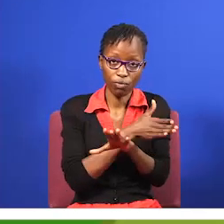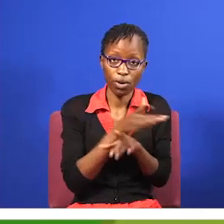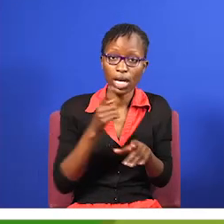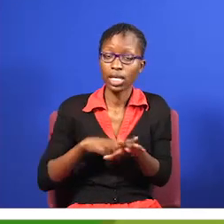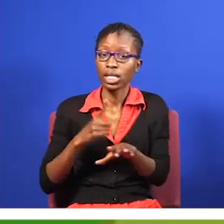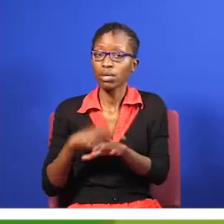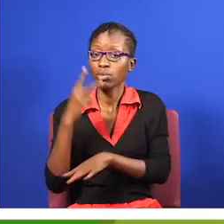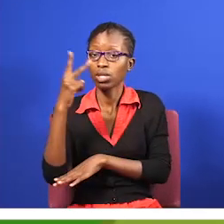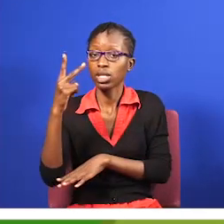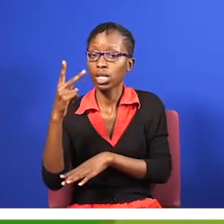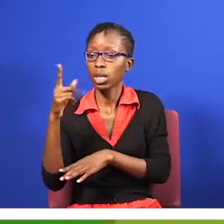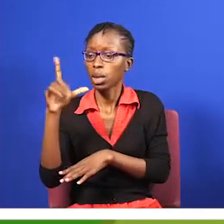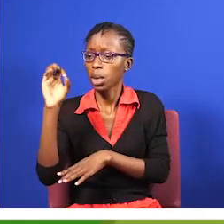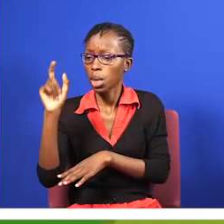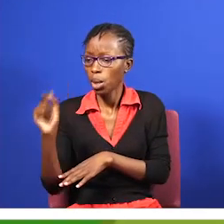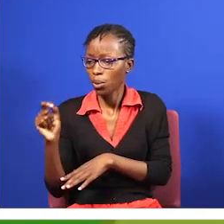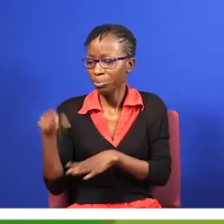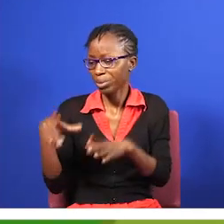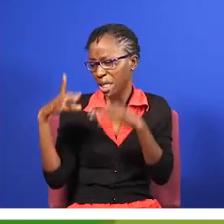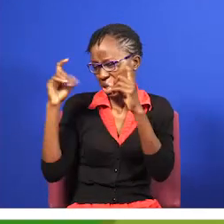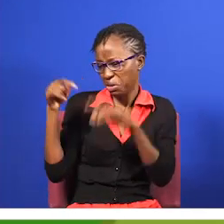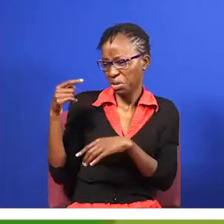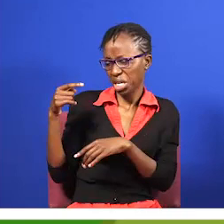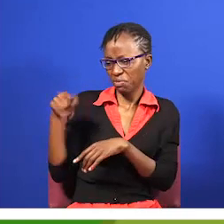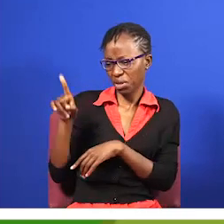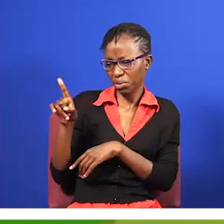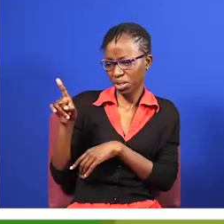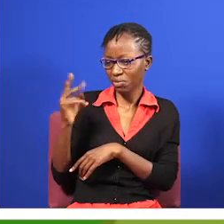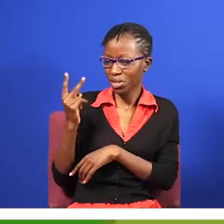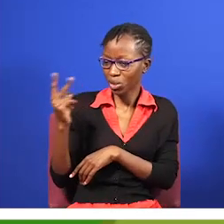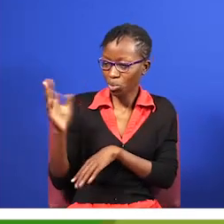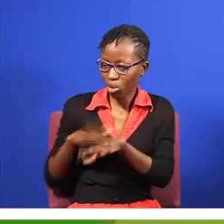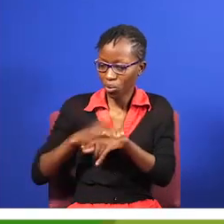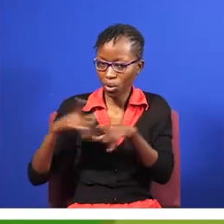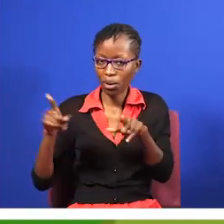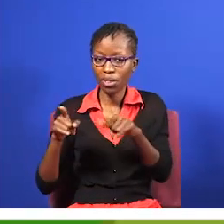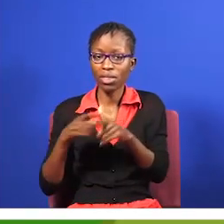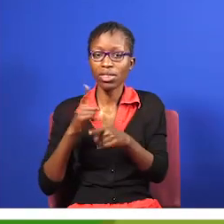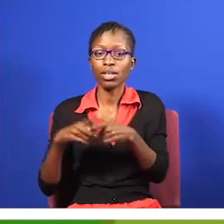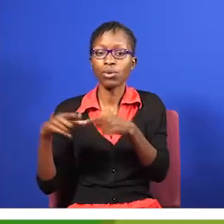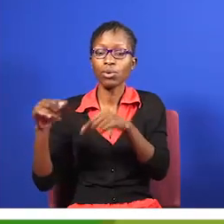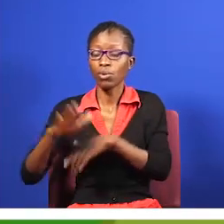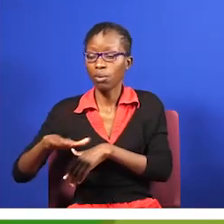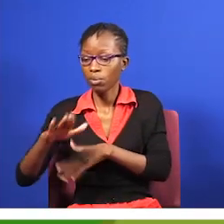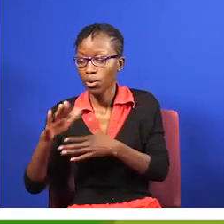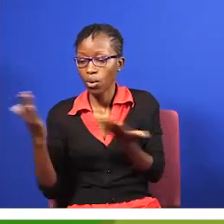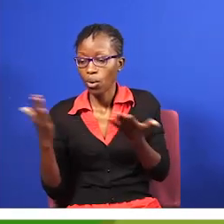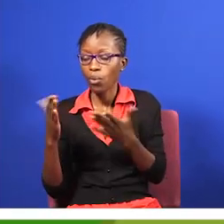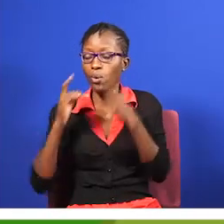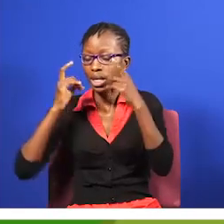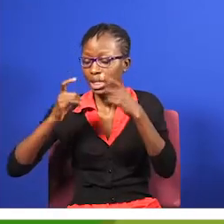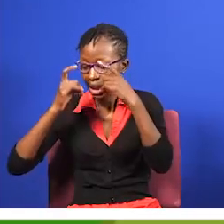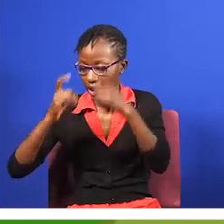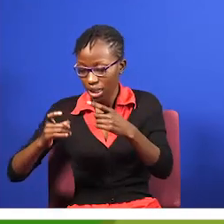that Lot used his sight, he saw a very nice place, but he went to a place that had wicked